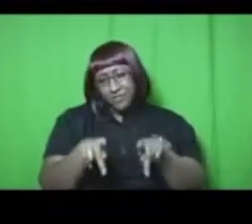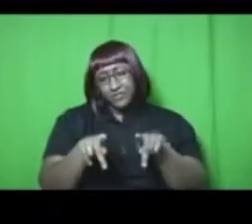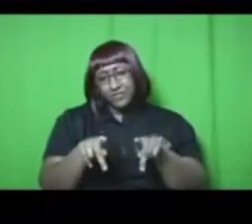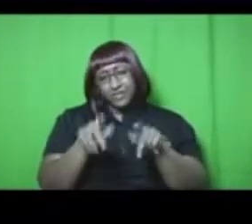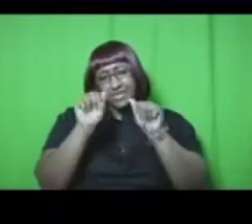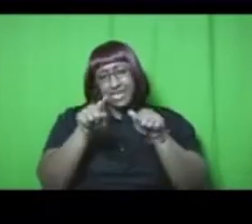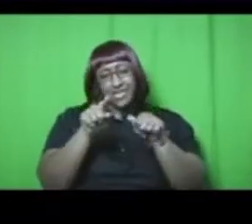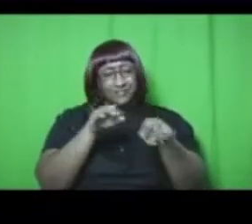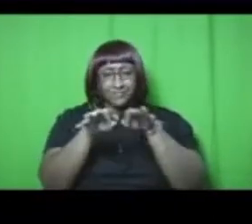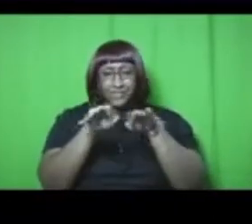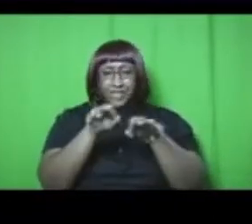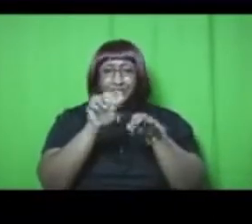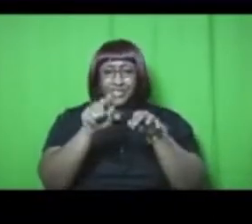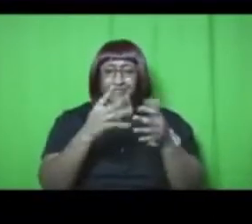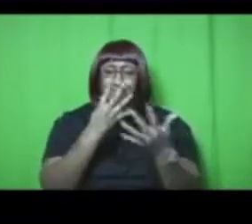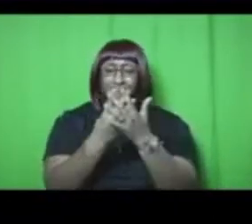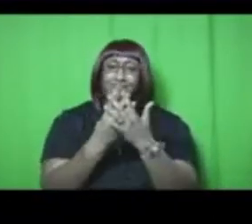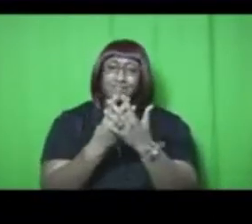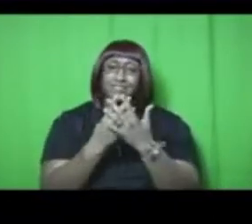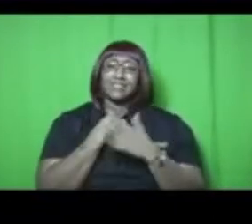can define you, they can confine you.